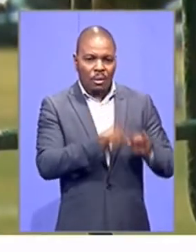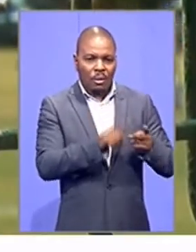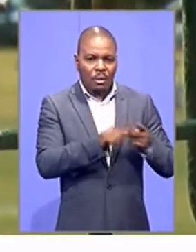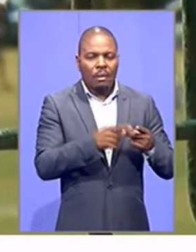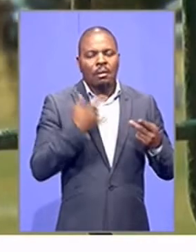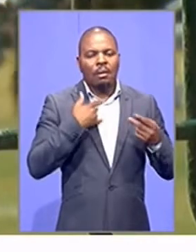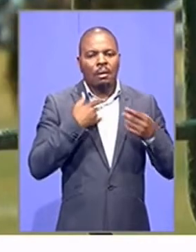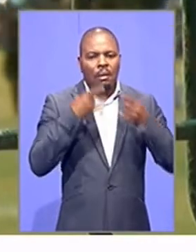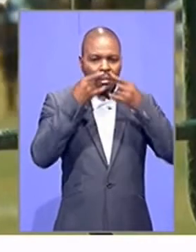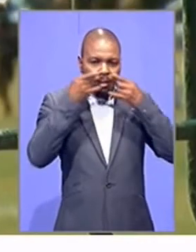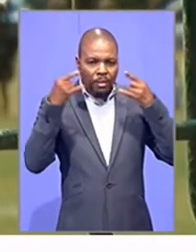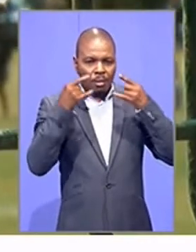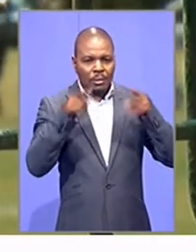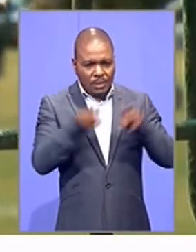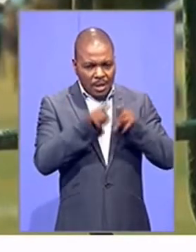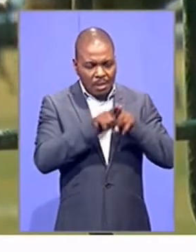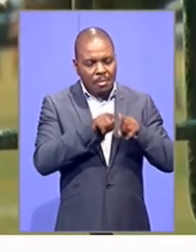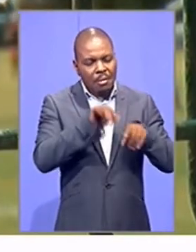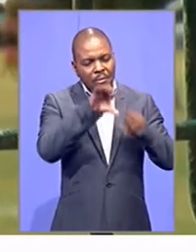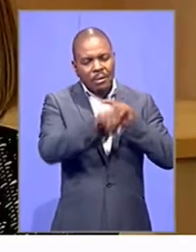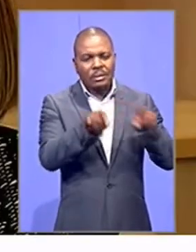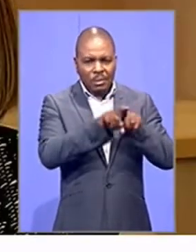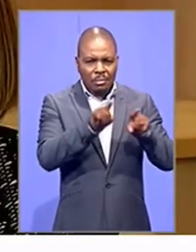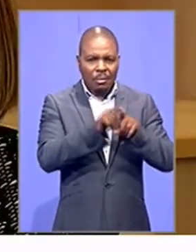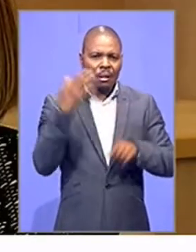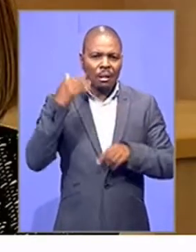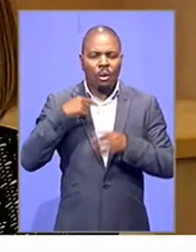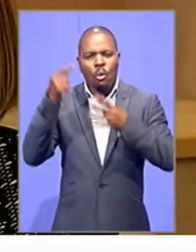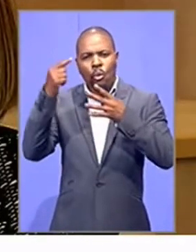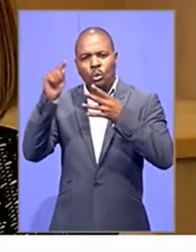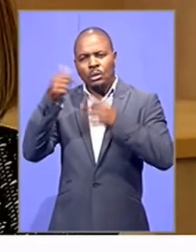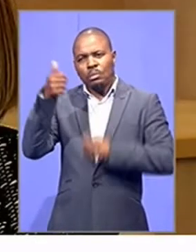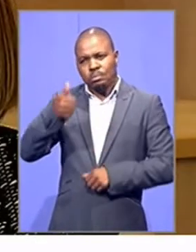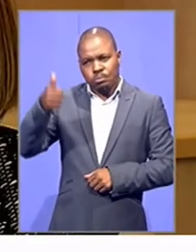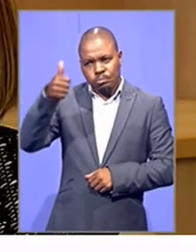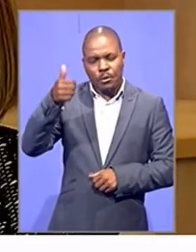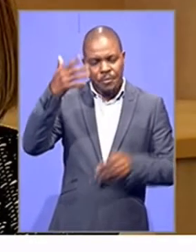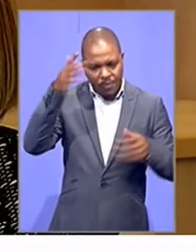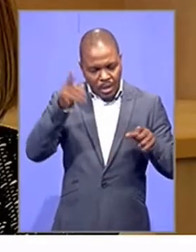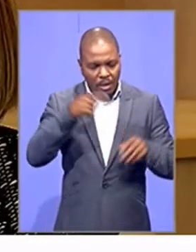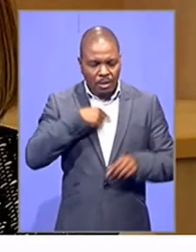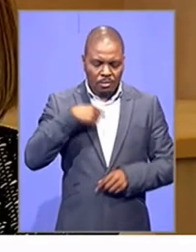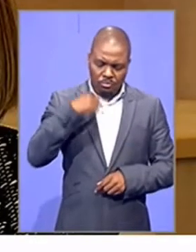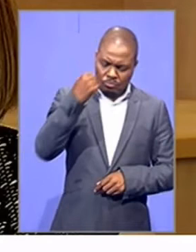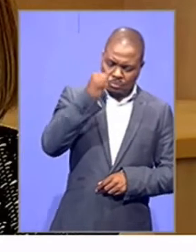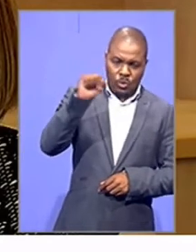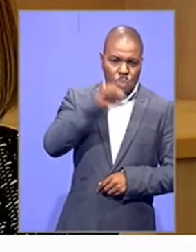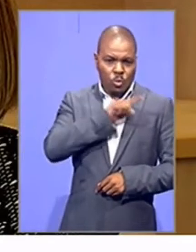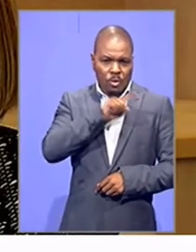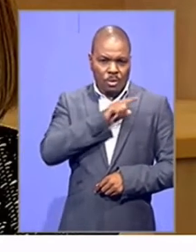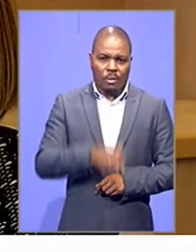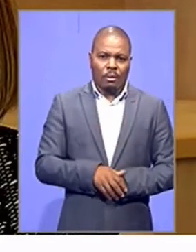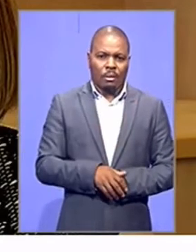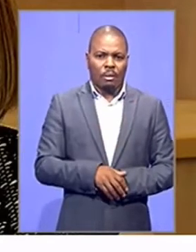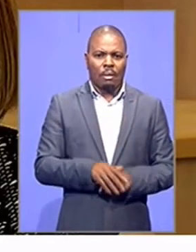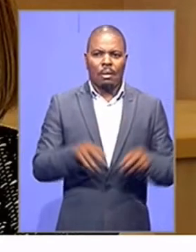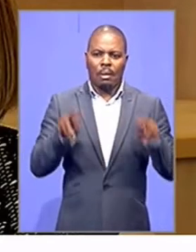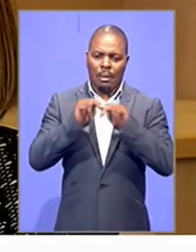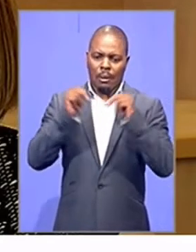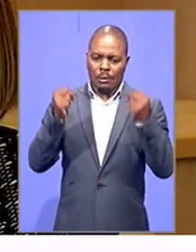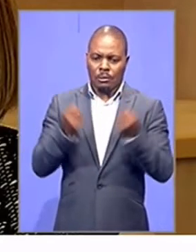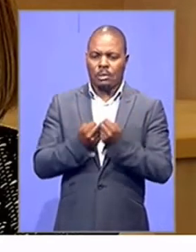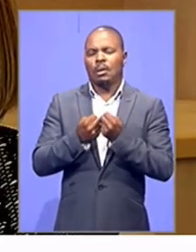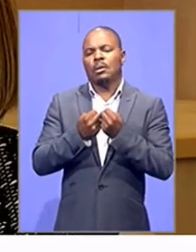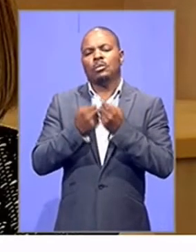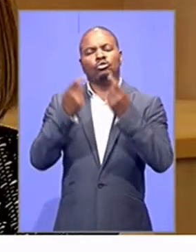masks. A similar finding was made previously by the Auditor General, which we disputed, as it did not take account of the timing of National Treasury